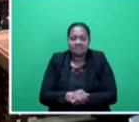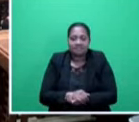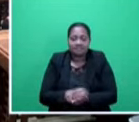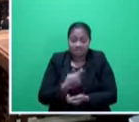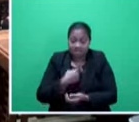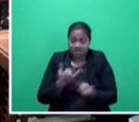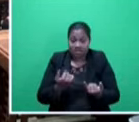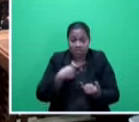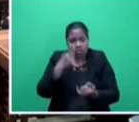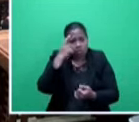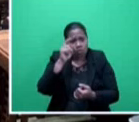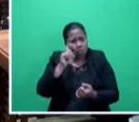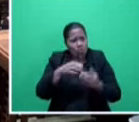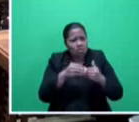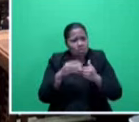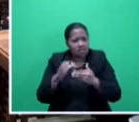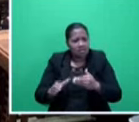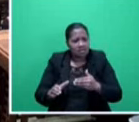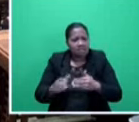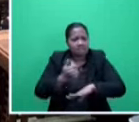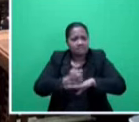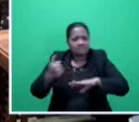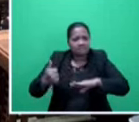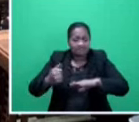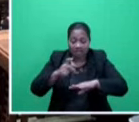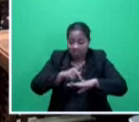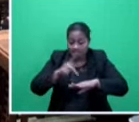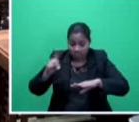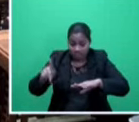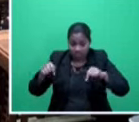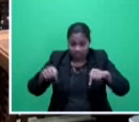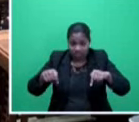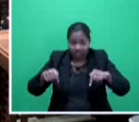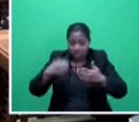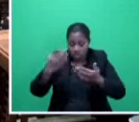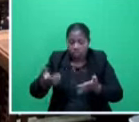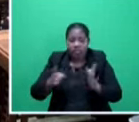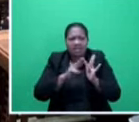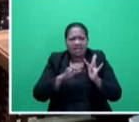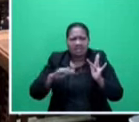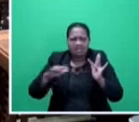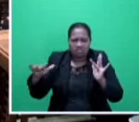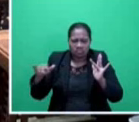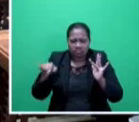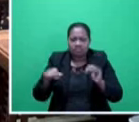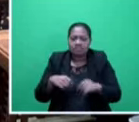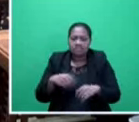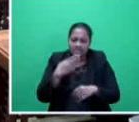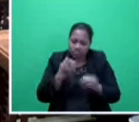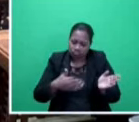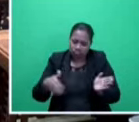I call on the Leader of Government in Parliament, the Honourable Inia Sirirachu, to